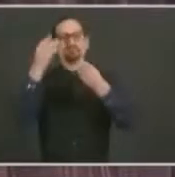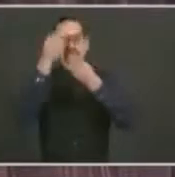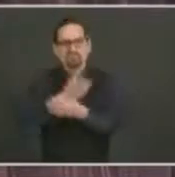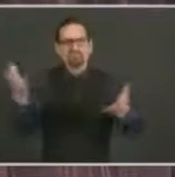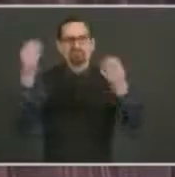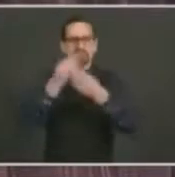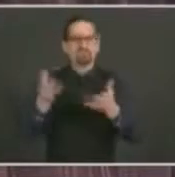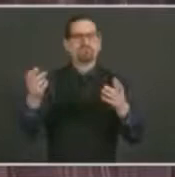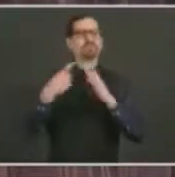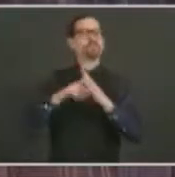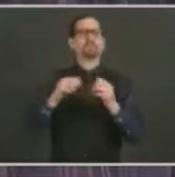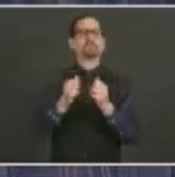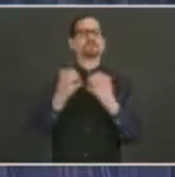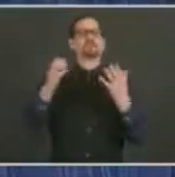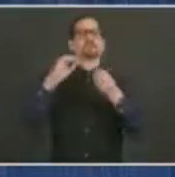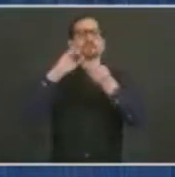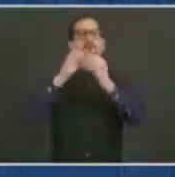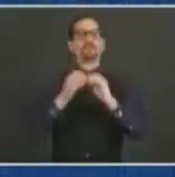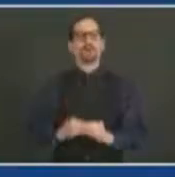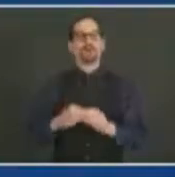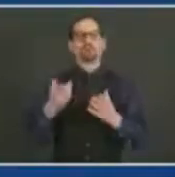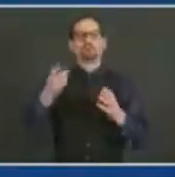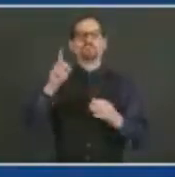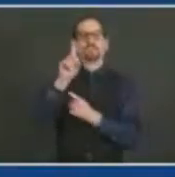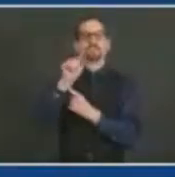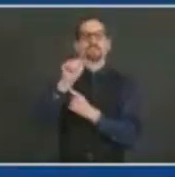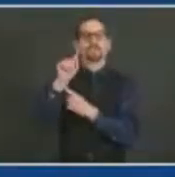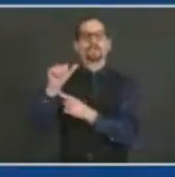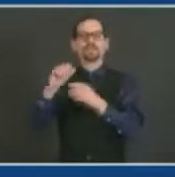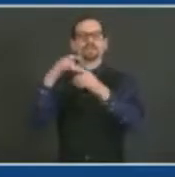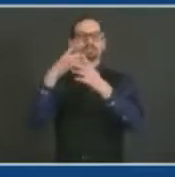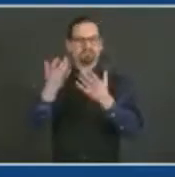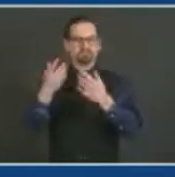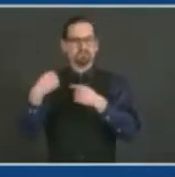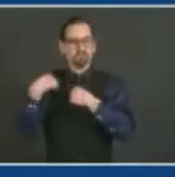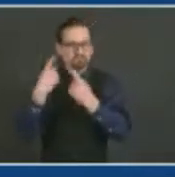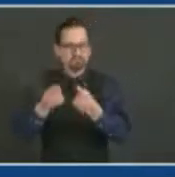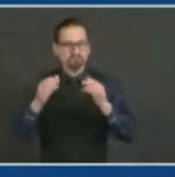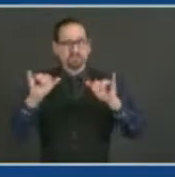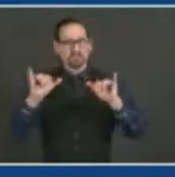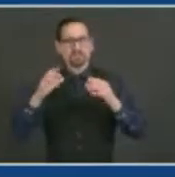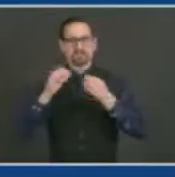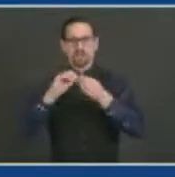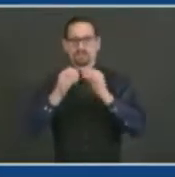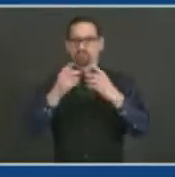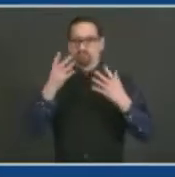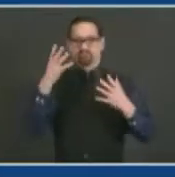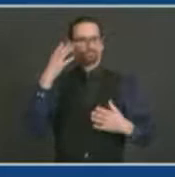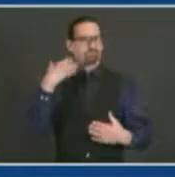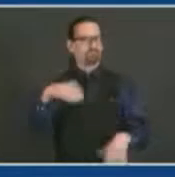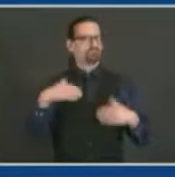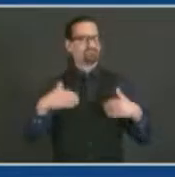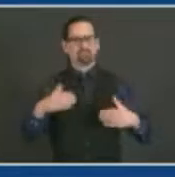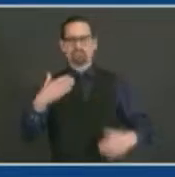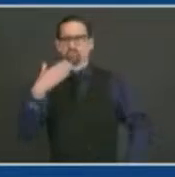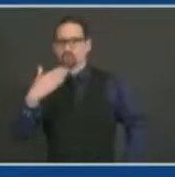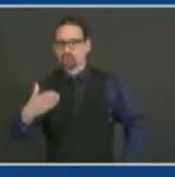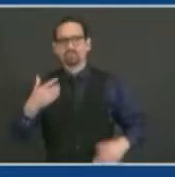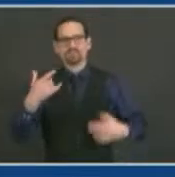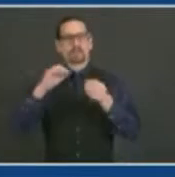been the case for several weeks, our data continue to trend in a good direction. We